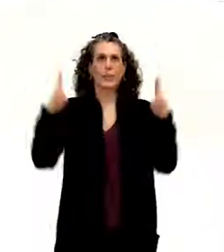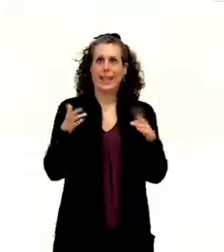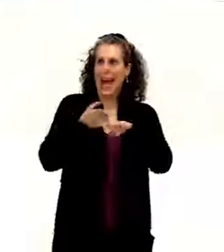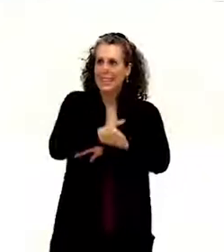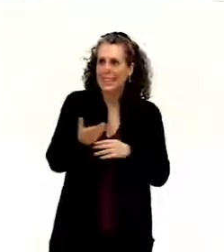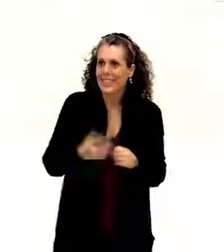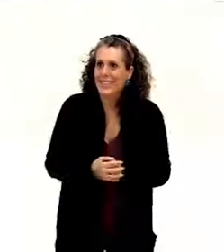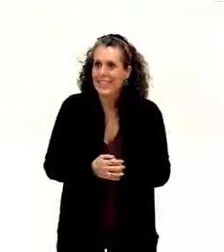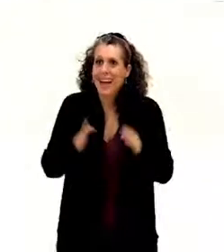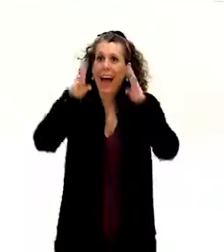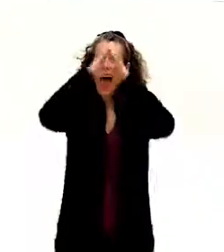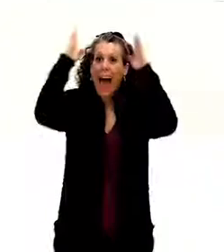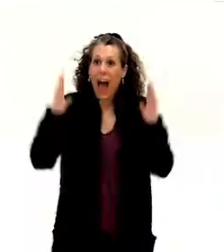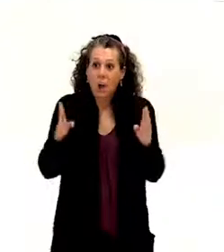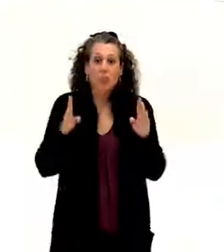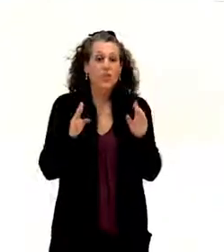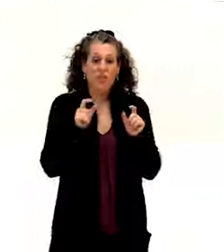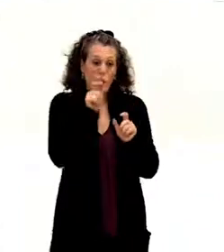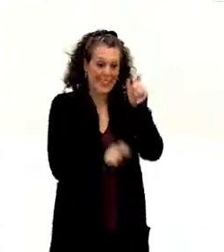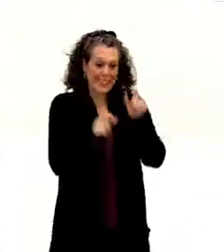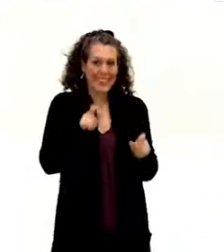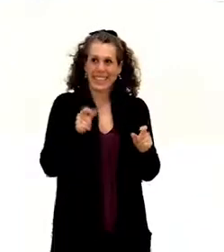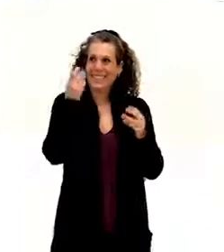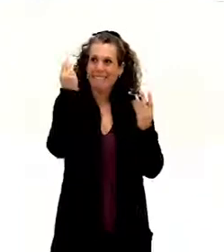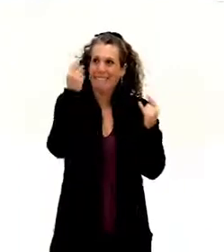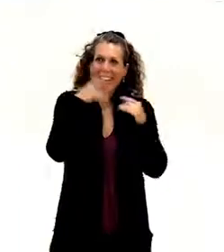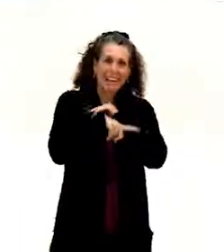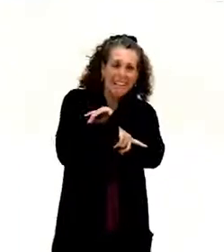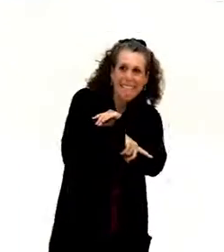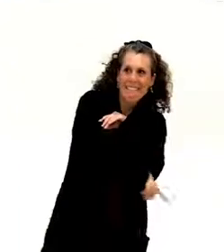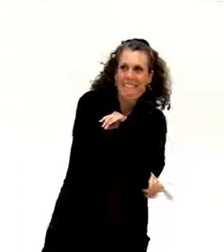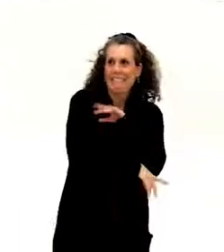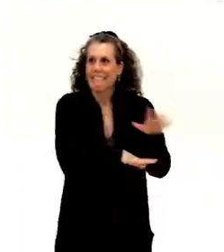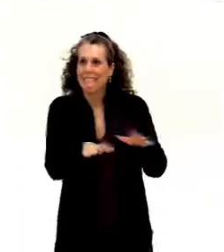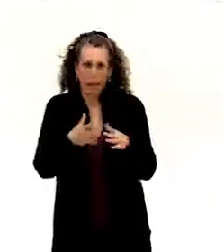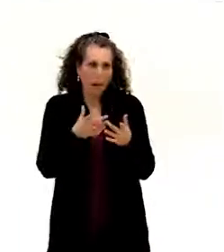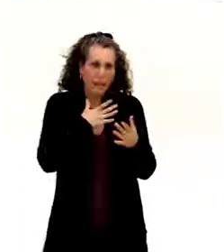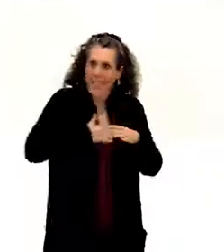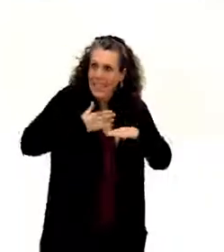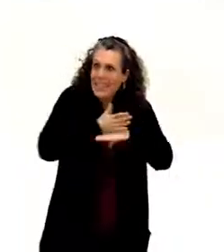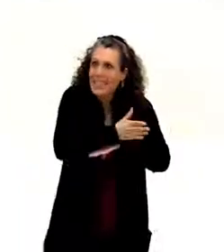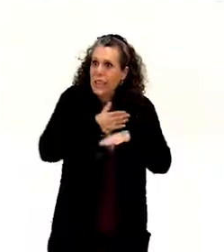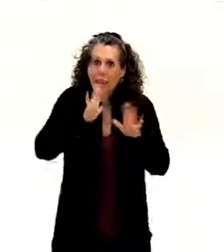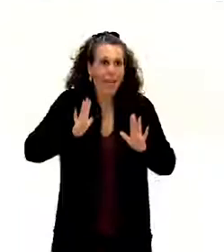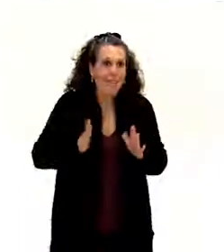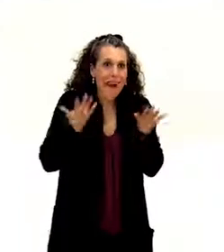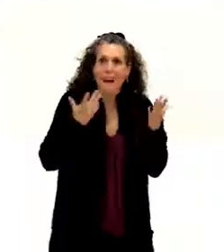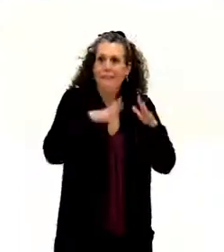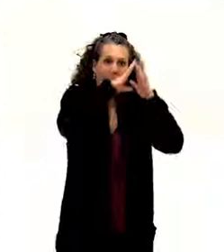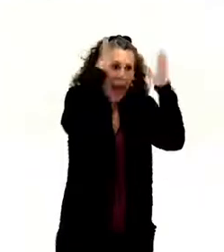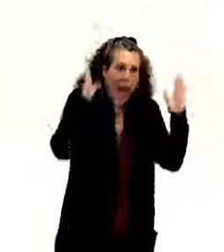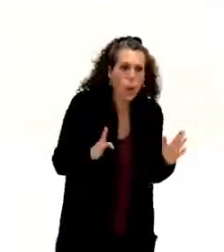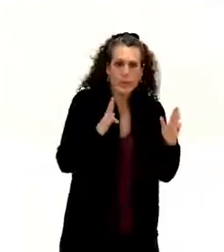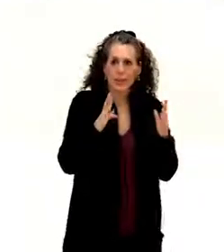or housing for disadvantaged citizens, the accessibility to other parts of life, including